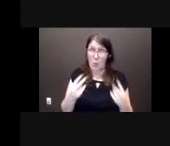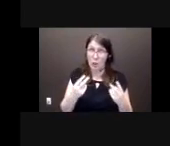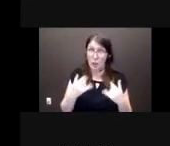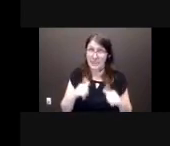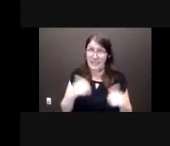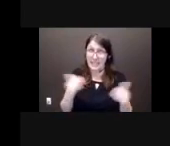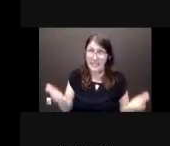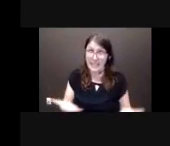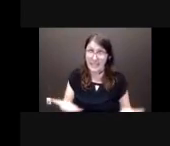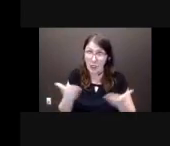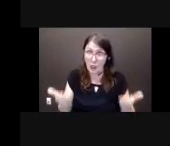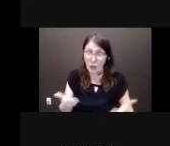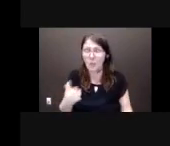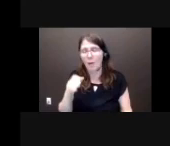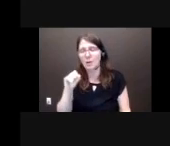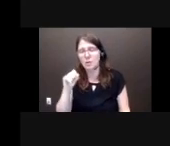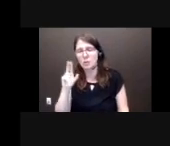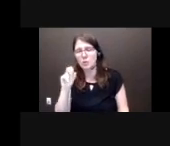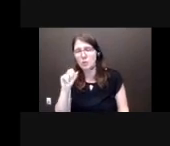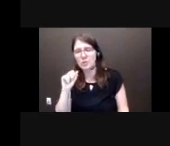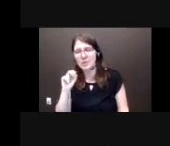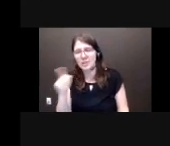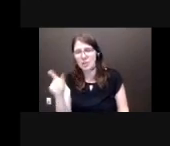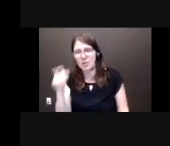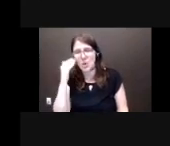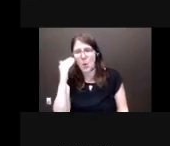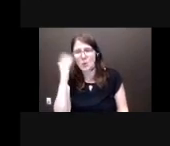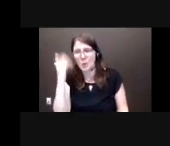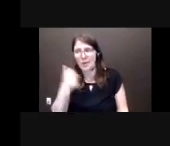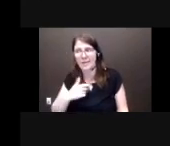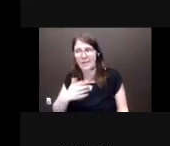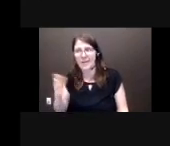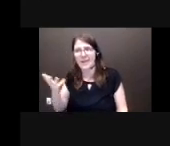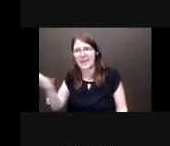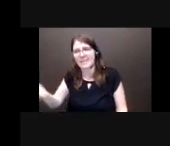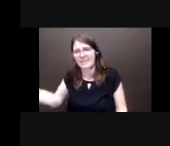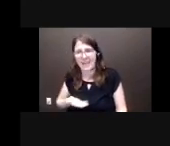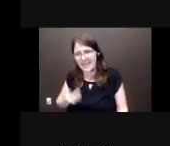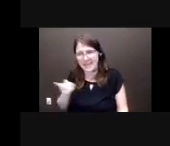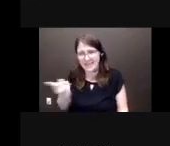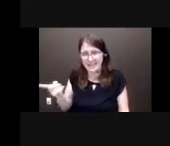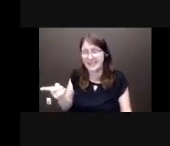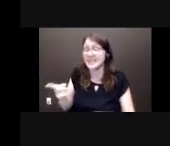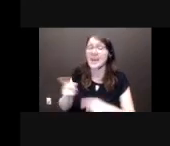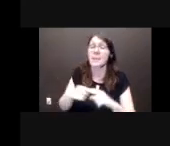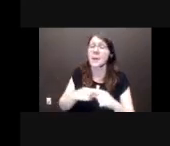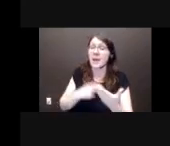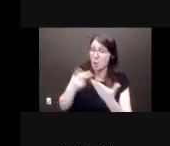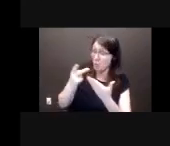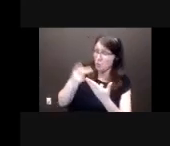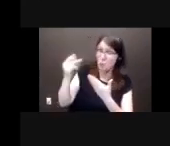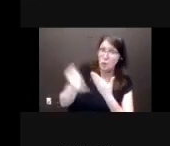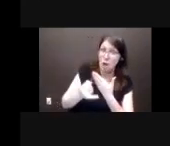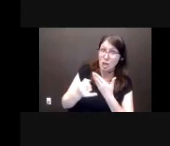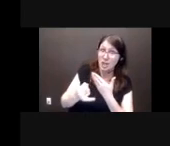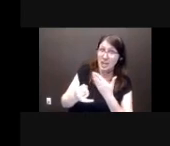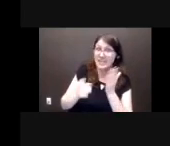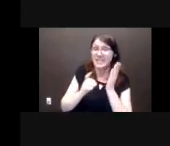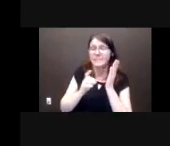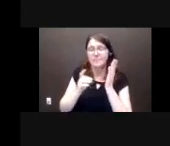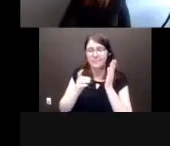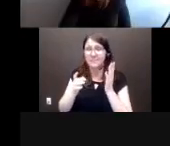because I invited her, but she's doing something else this summer. Yeah, I'm working on a project that we're a digital storytelling